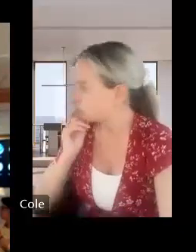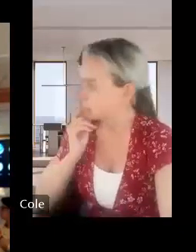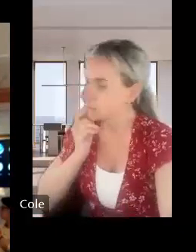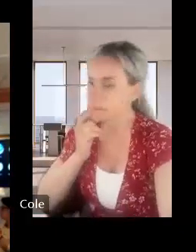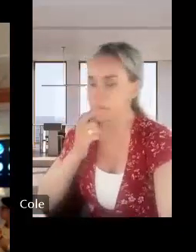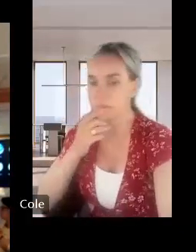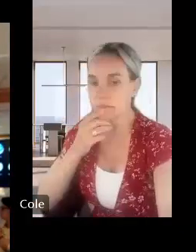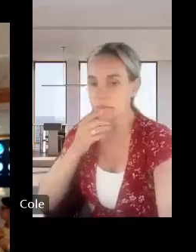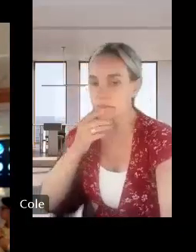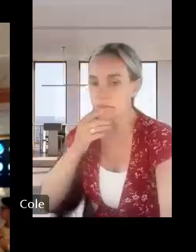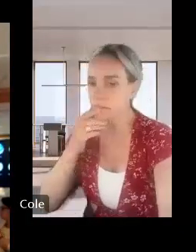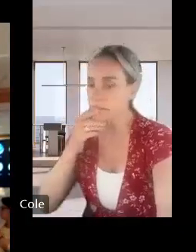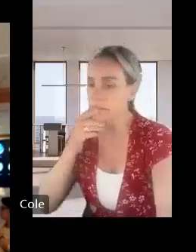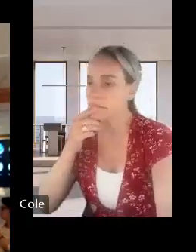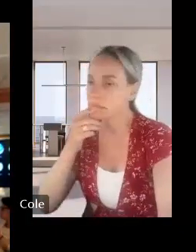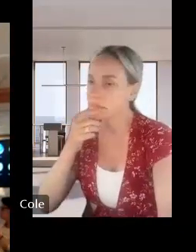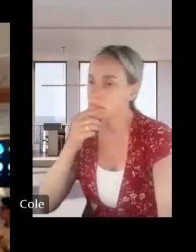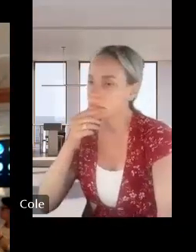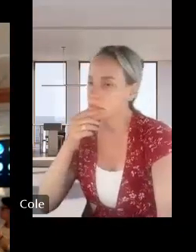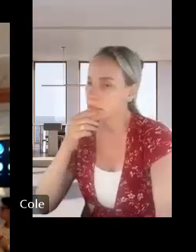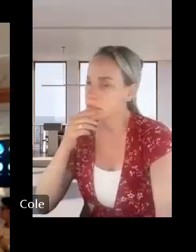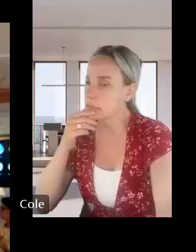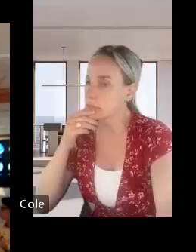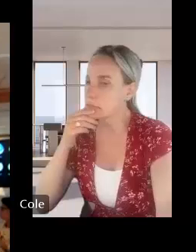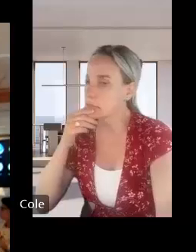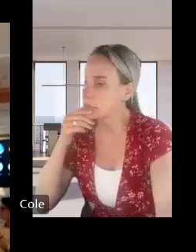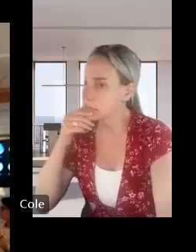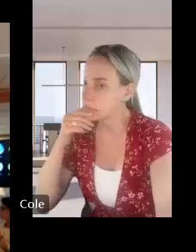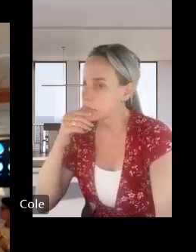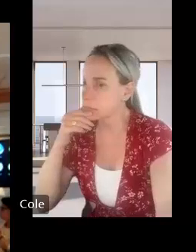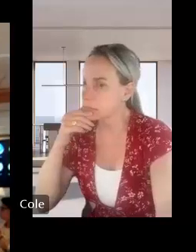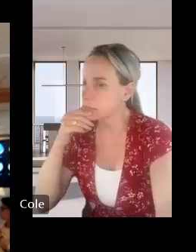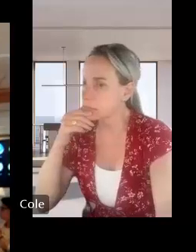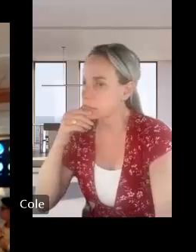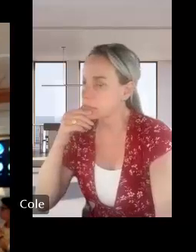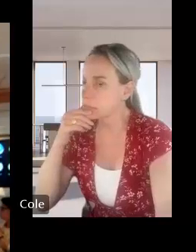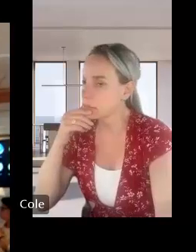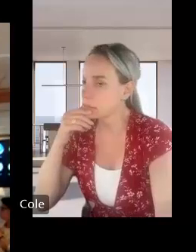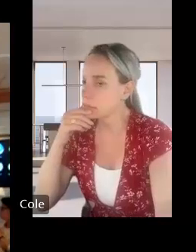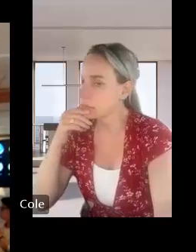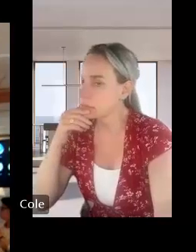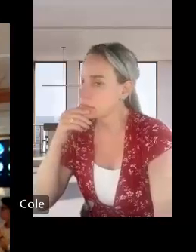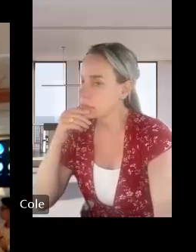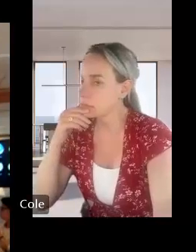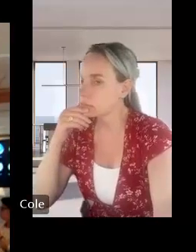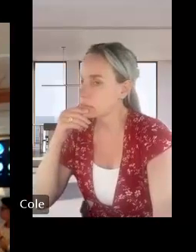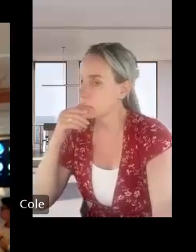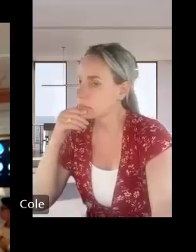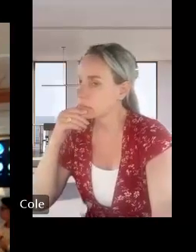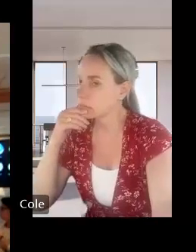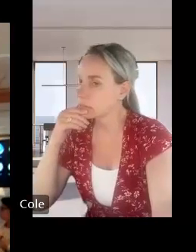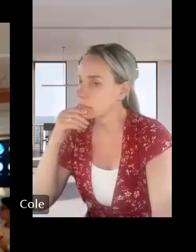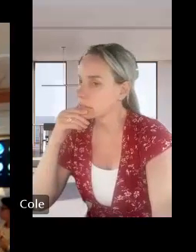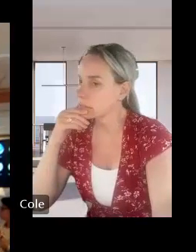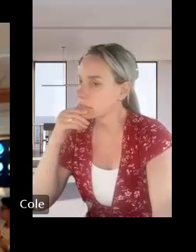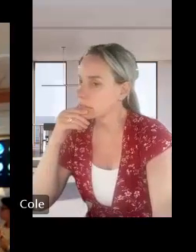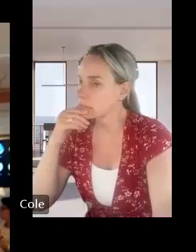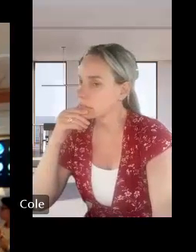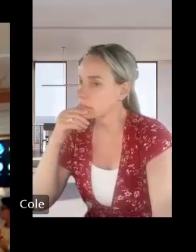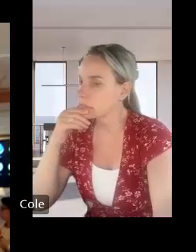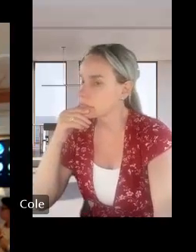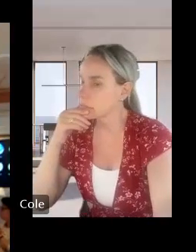and Mrs. Chukwuenewe will be able to, I think, give us the answer regarding the timeline for the